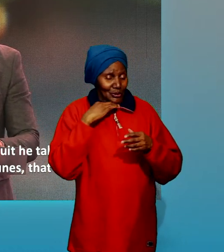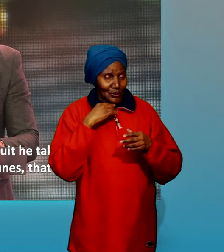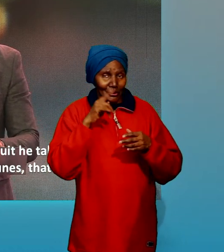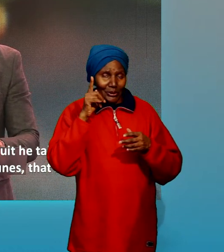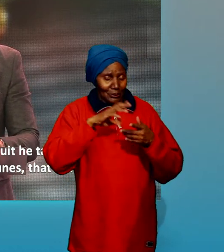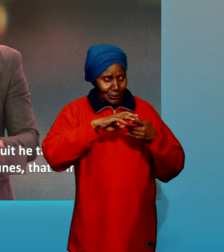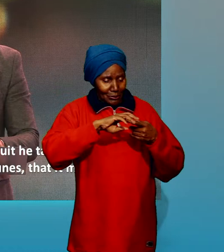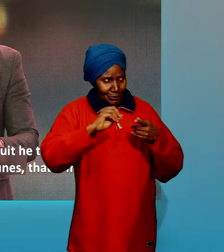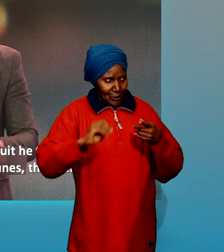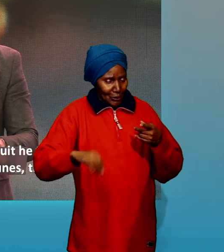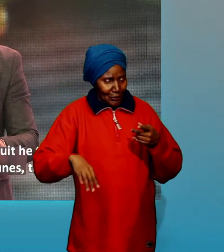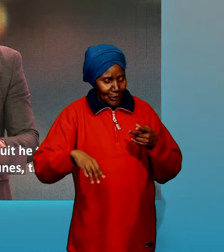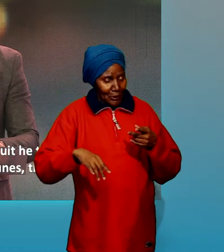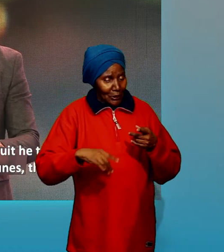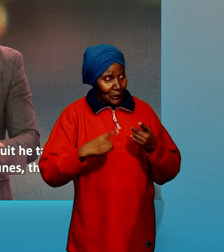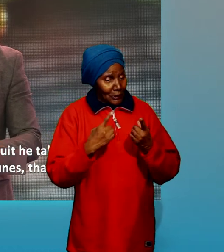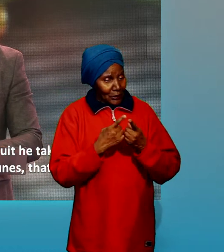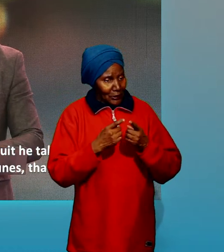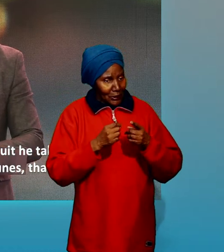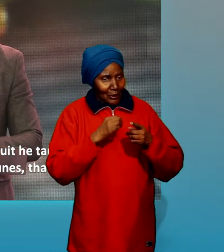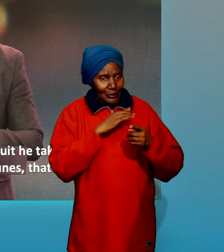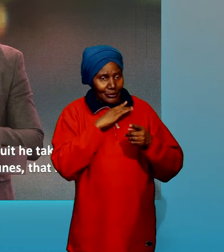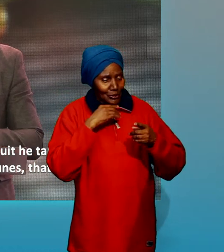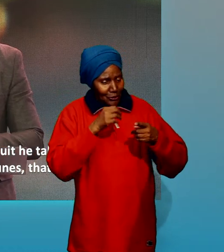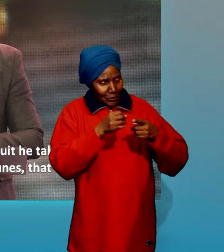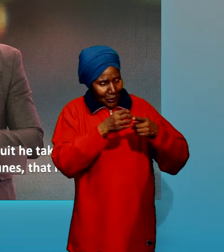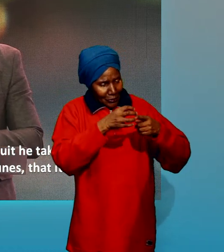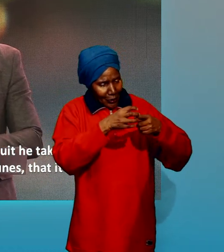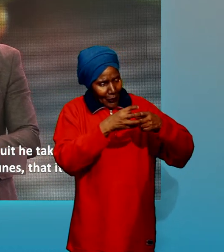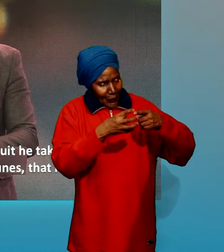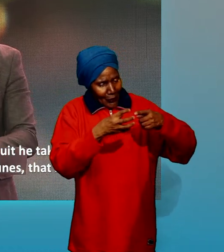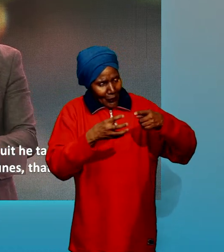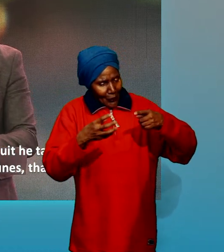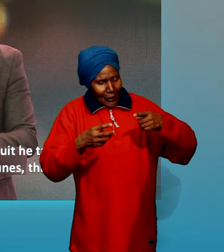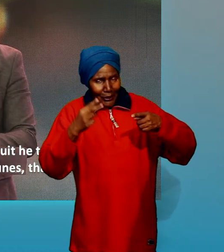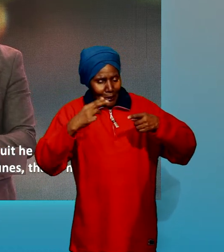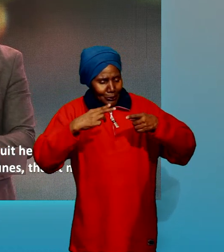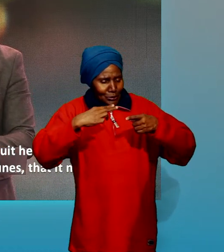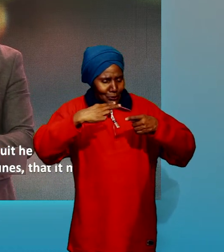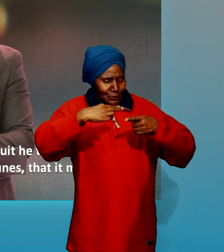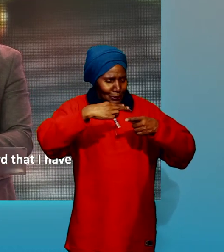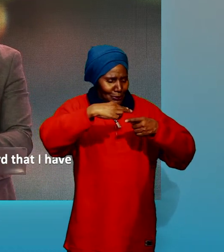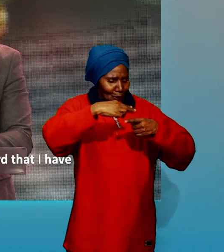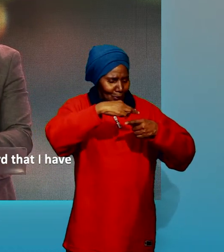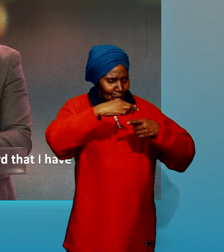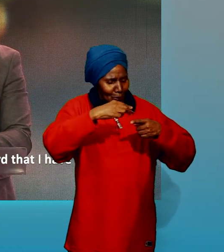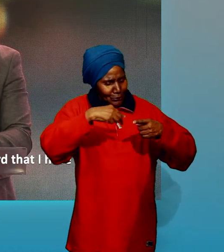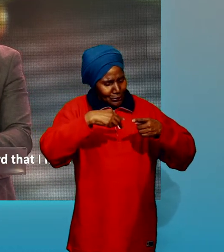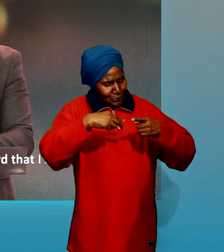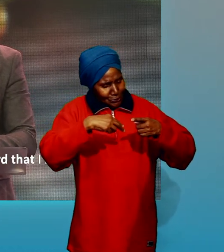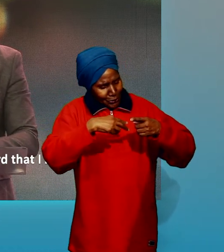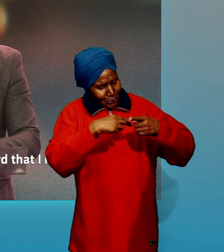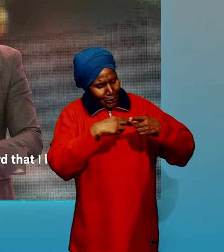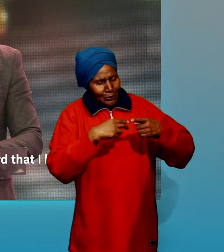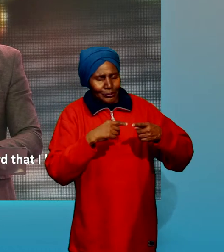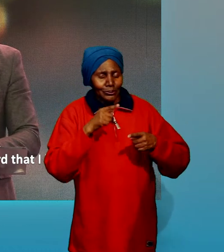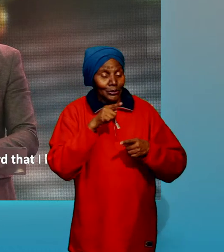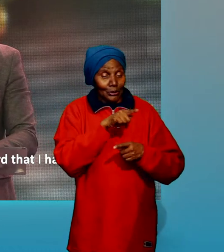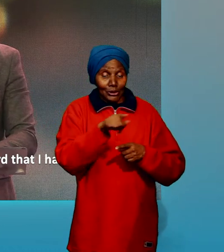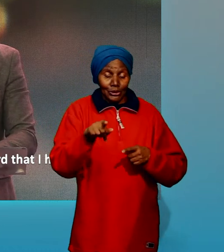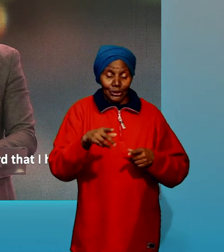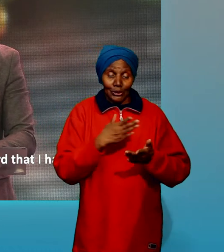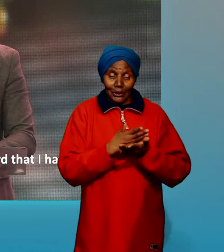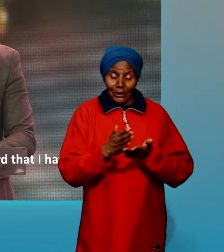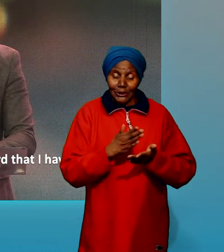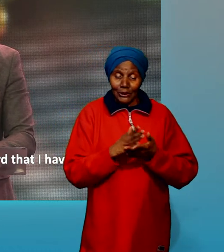that does bear fruit, he prunes, that it may bear more fruit. Already you are clean because of the word that